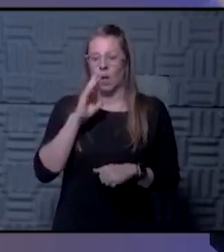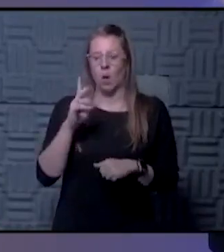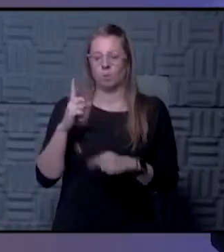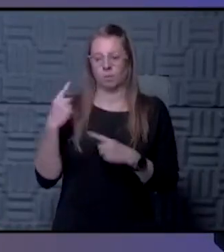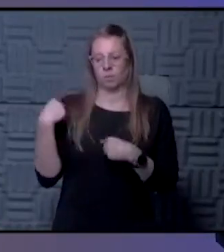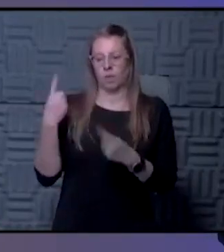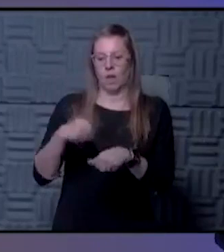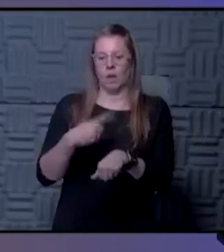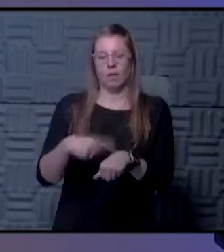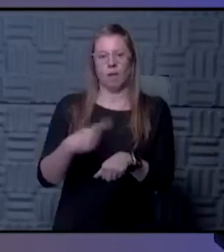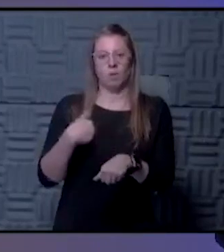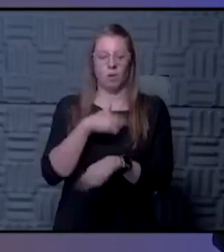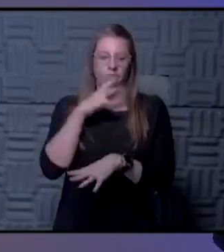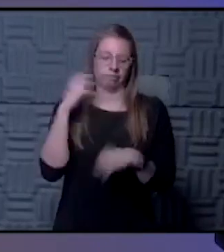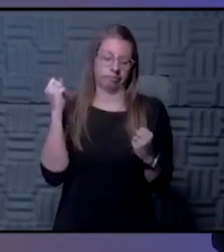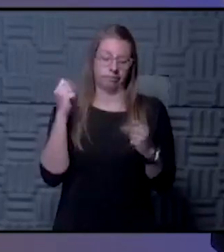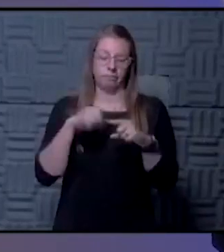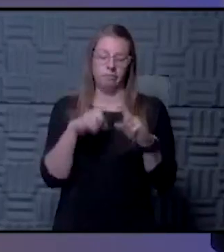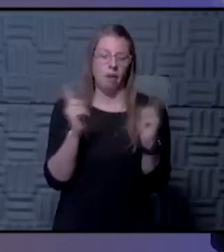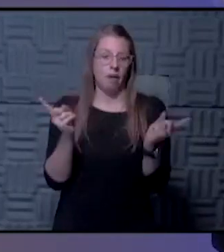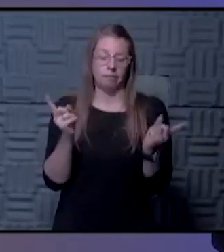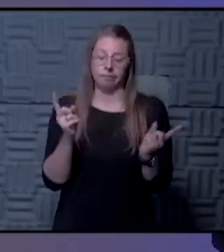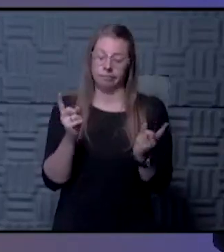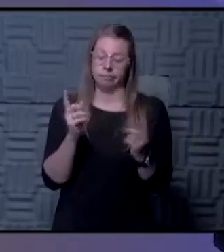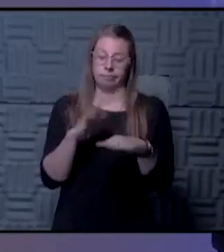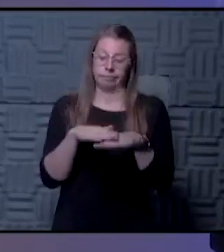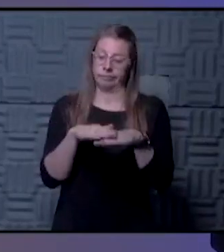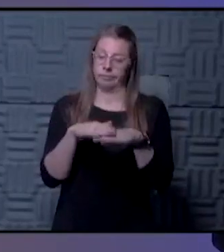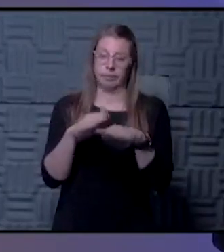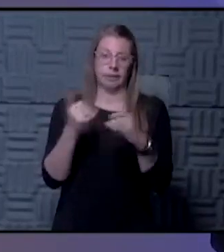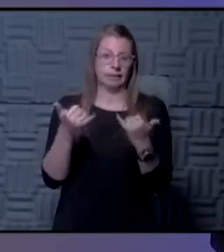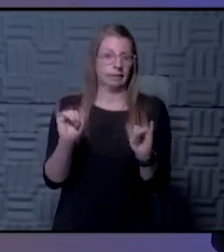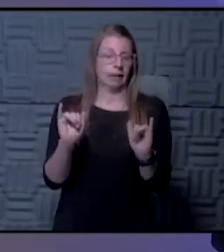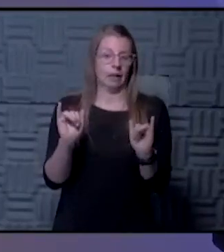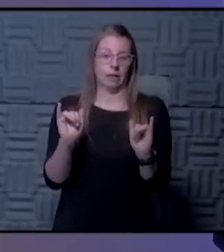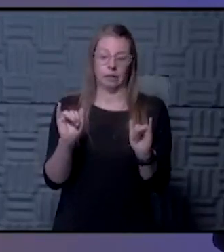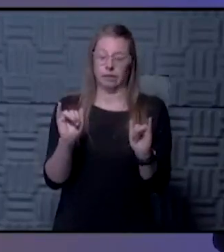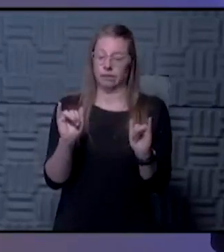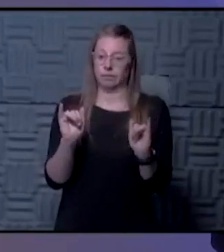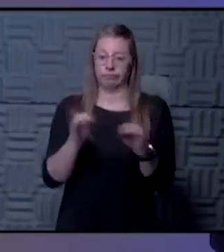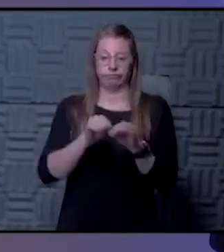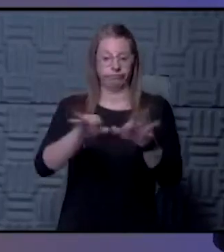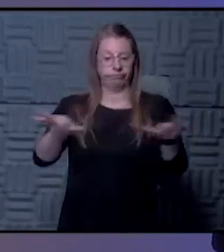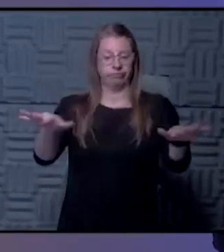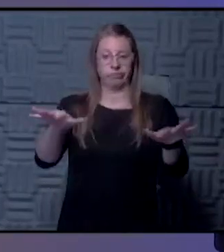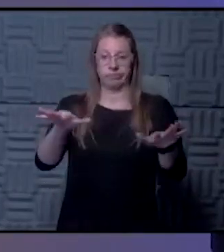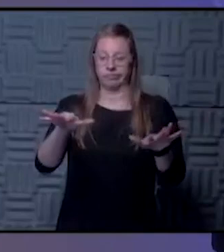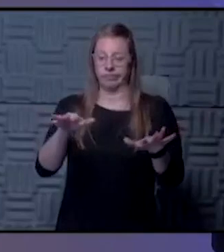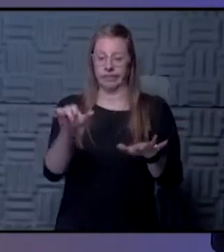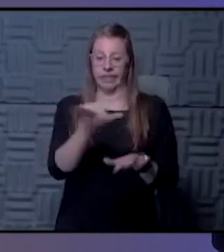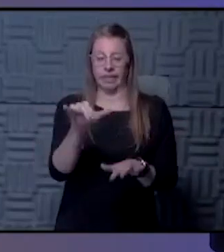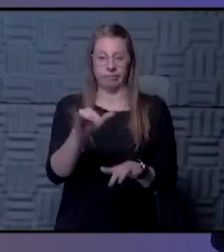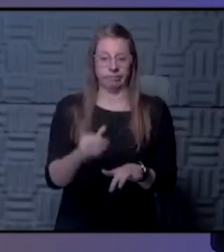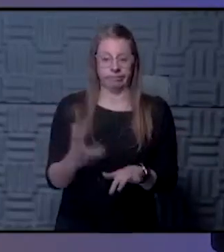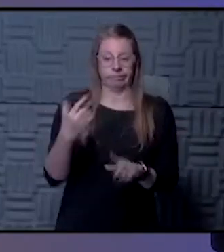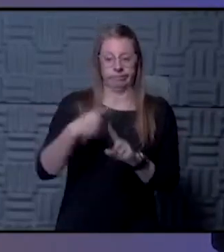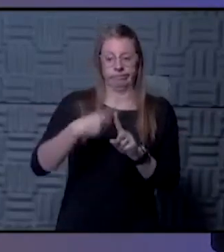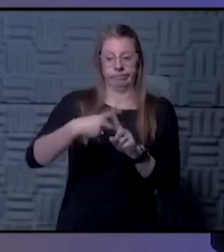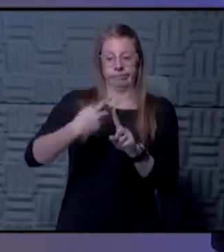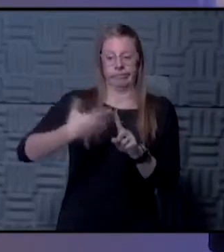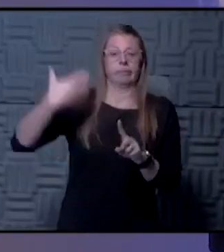time and we're all kind of over it, but I would definitely say that it's still just as bad as it was months ago. It needs to